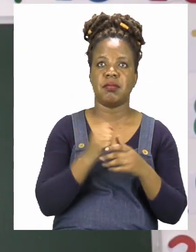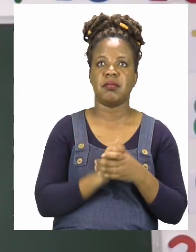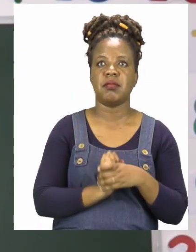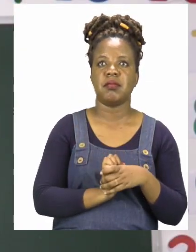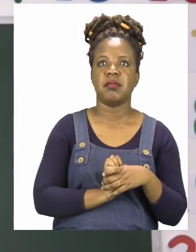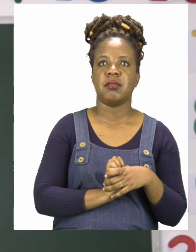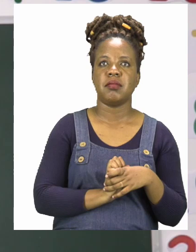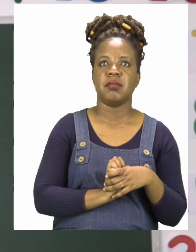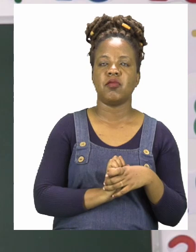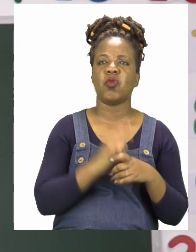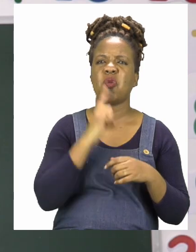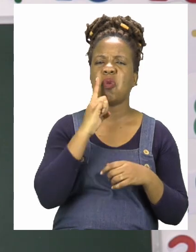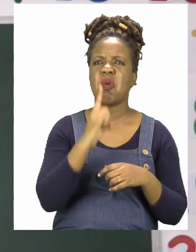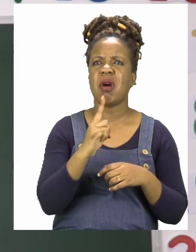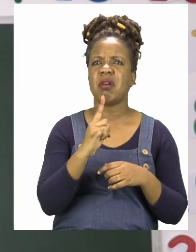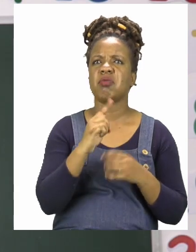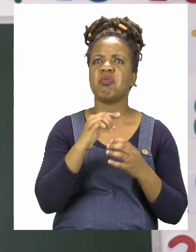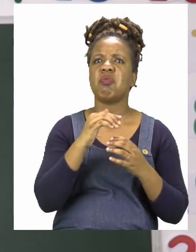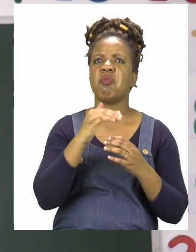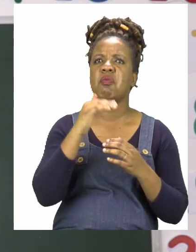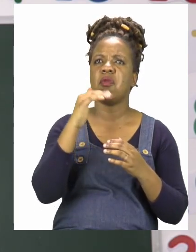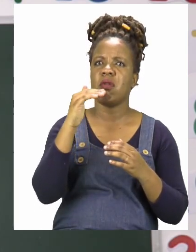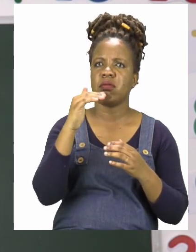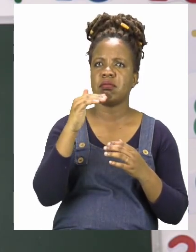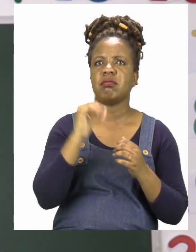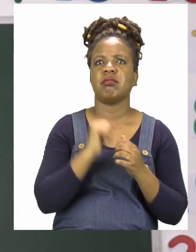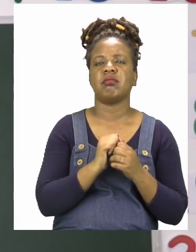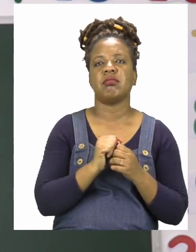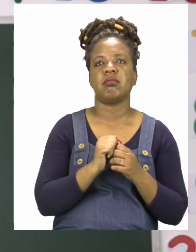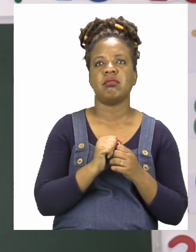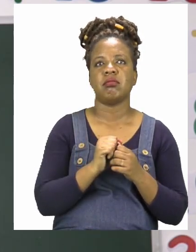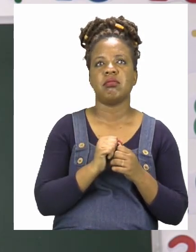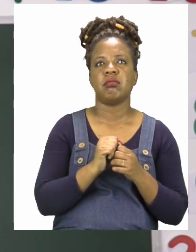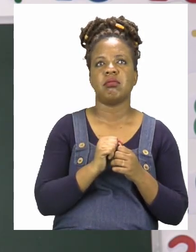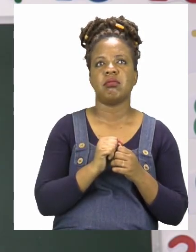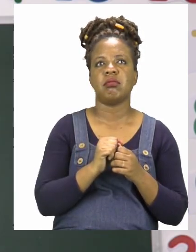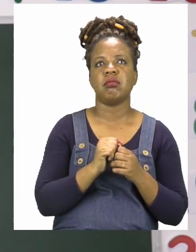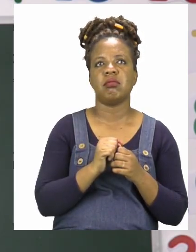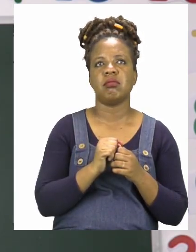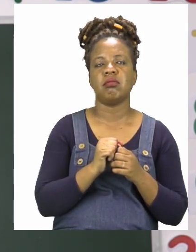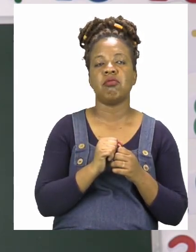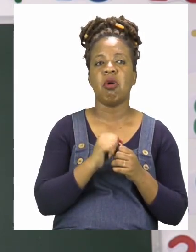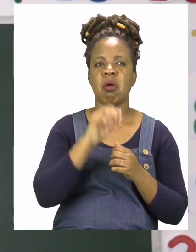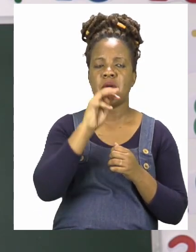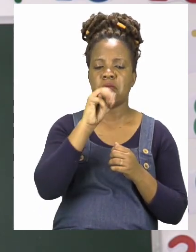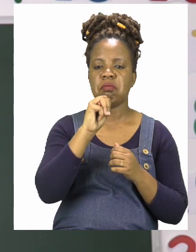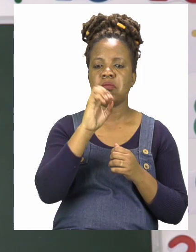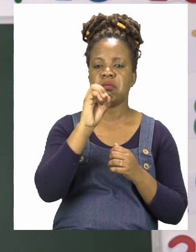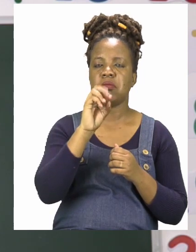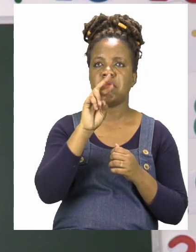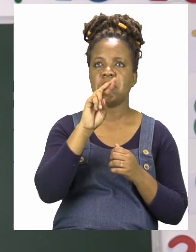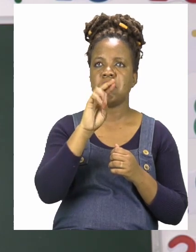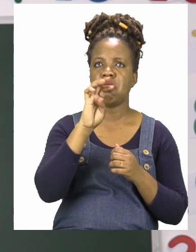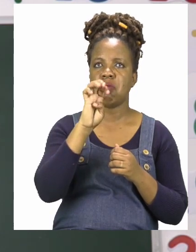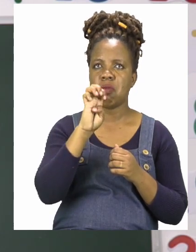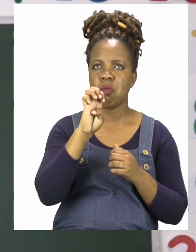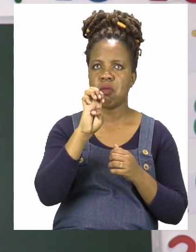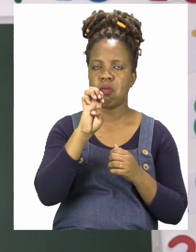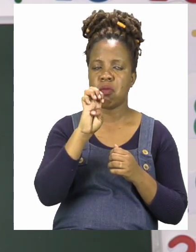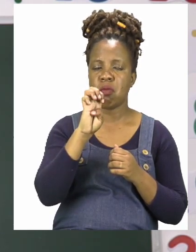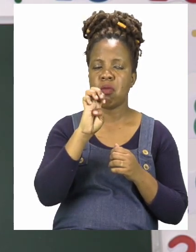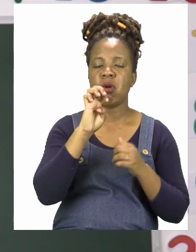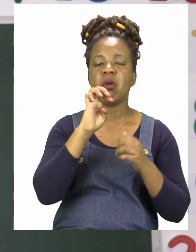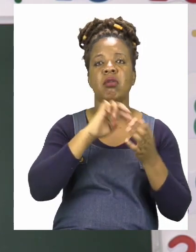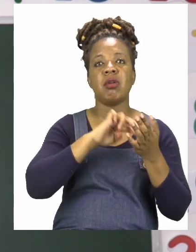find one more. Now when we talk about more, we are talking about the one that is going to be jumping